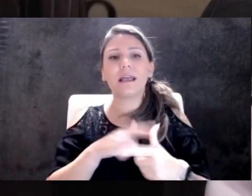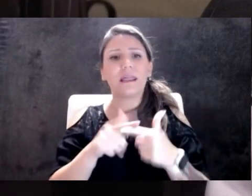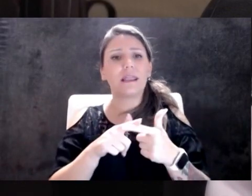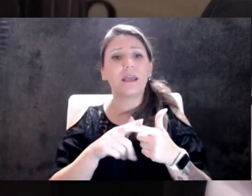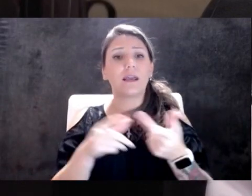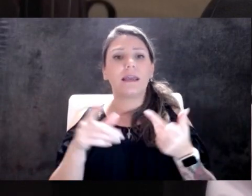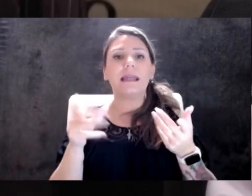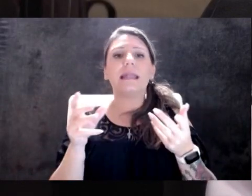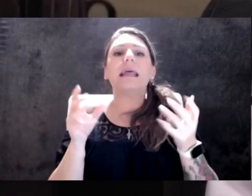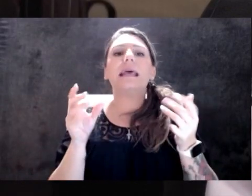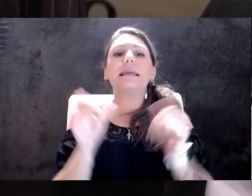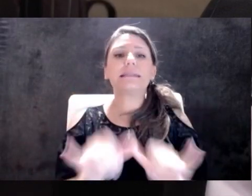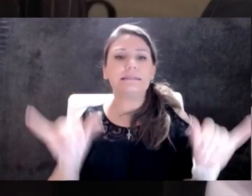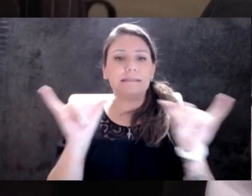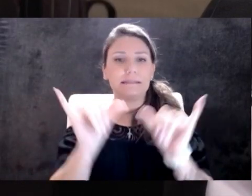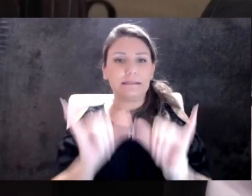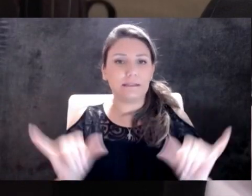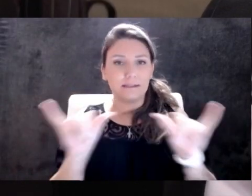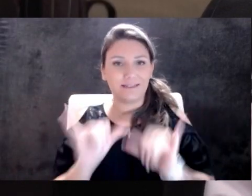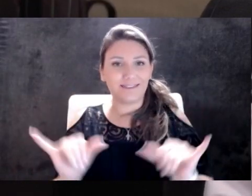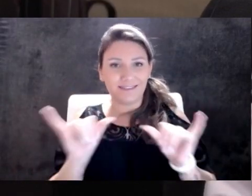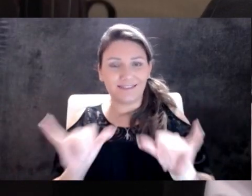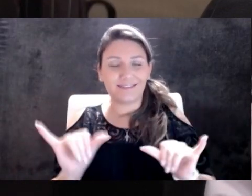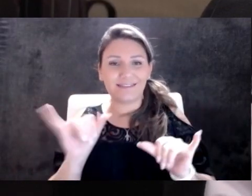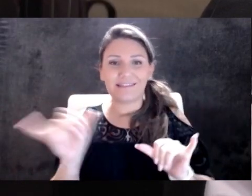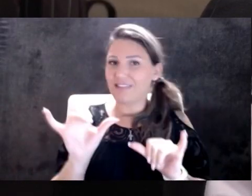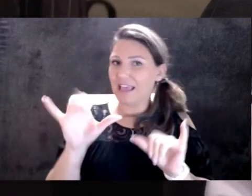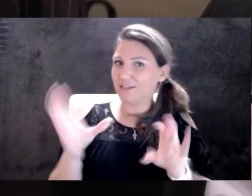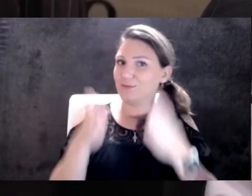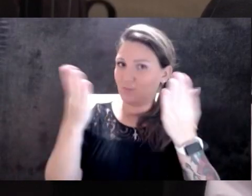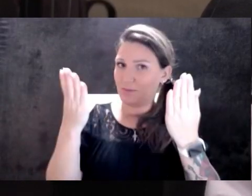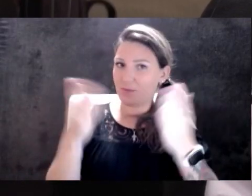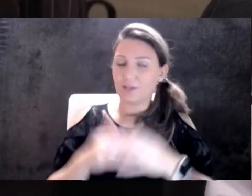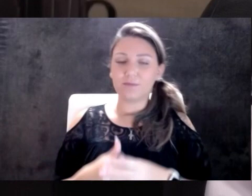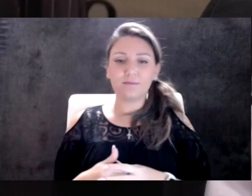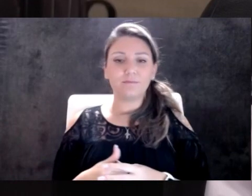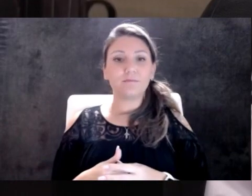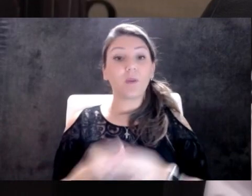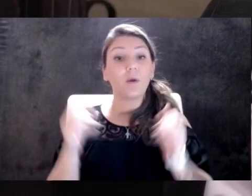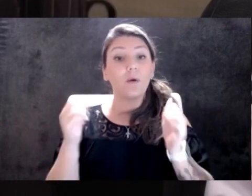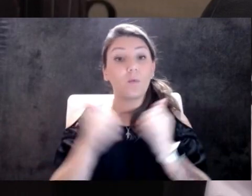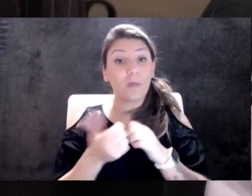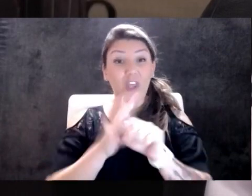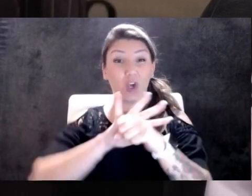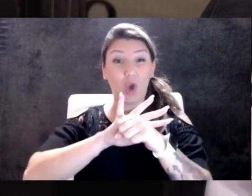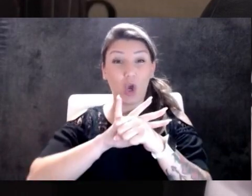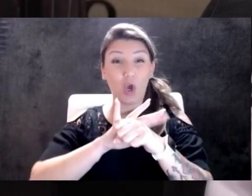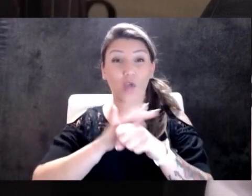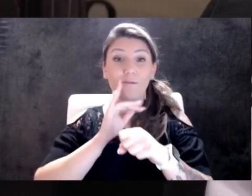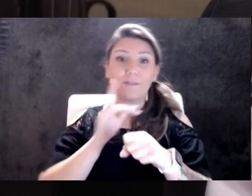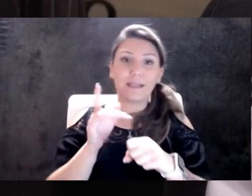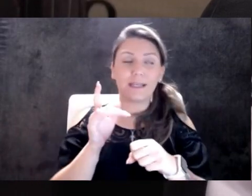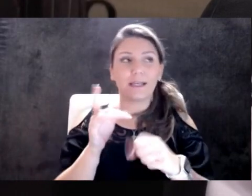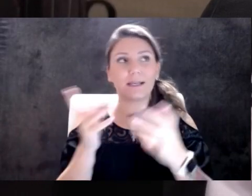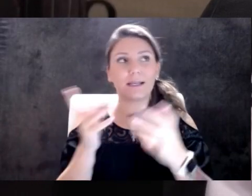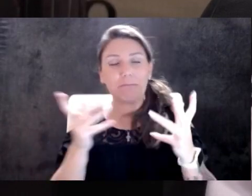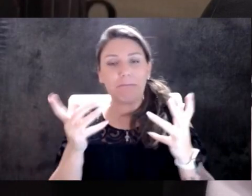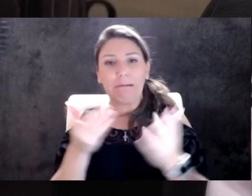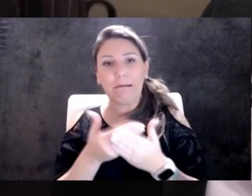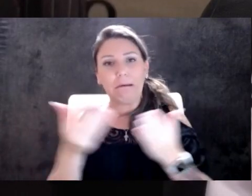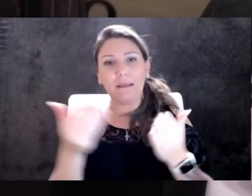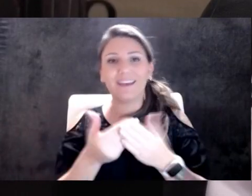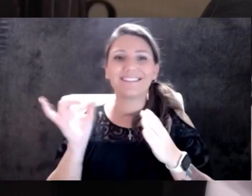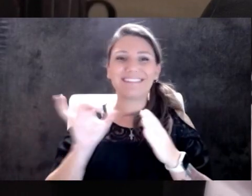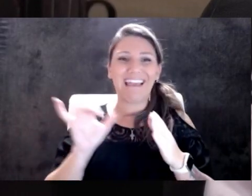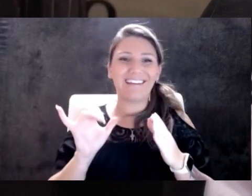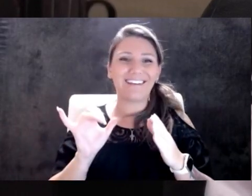with getting their screening as recommended. I know with COVID, less emergent things like screening have been put on the